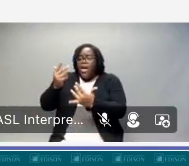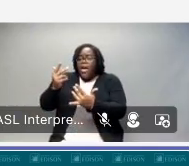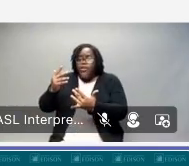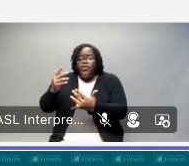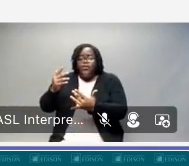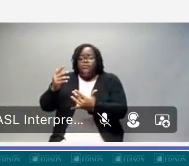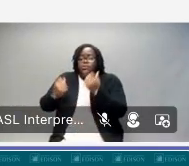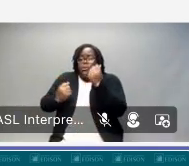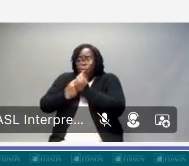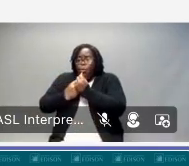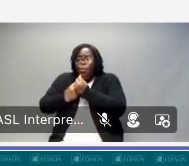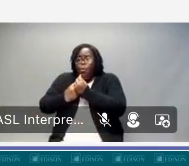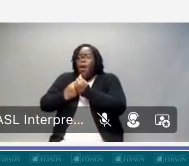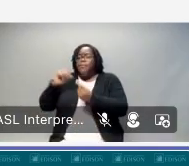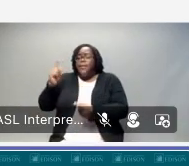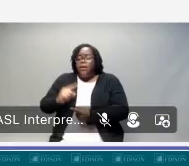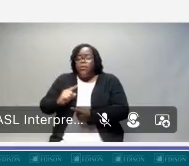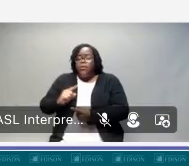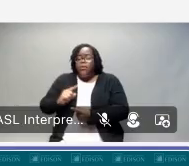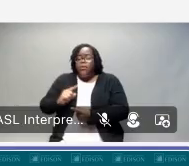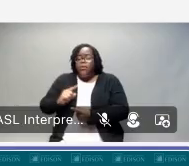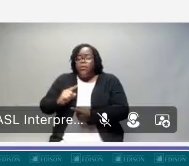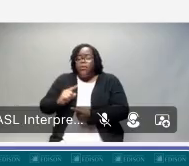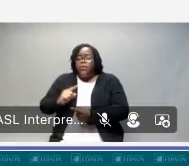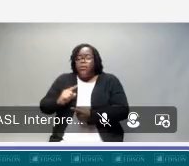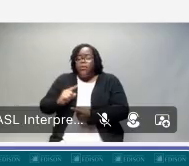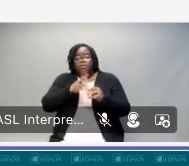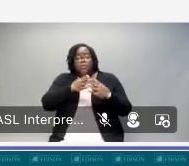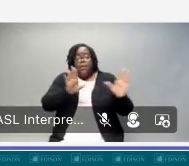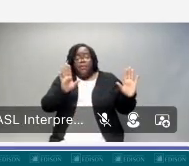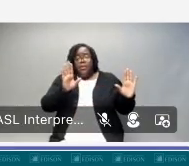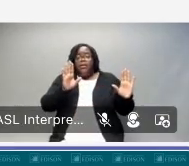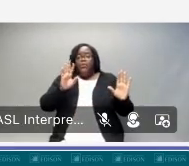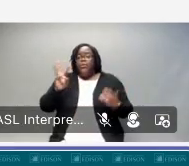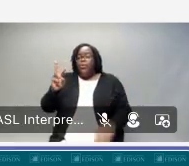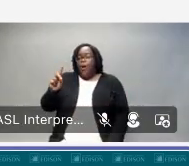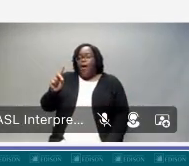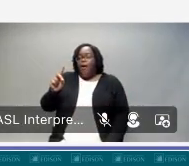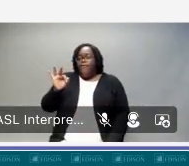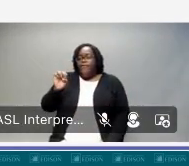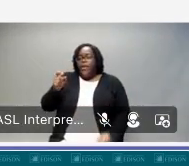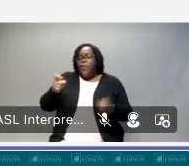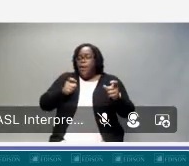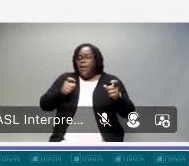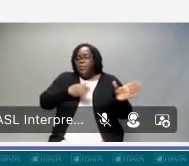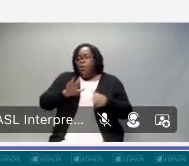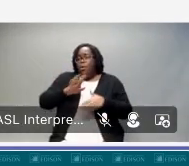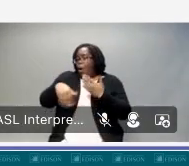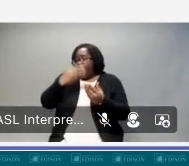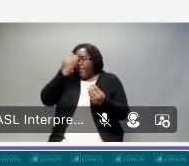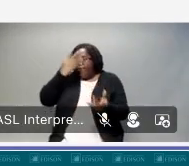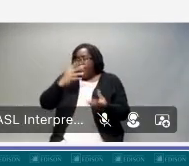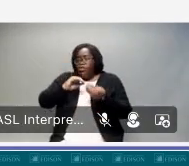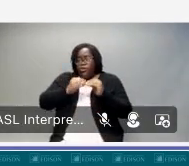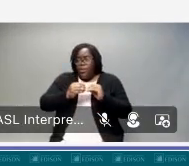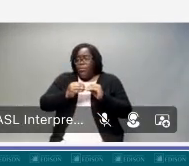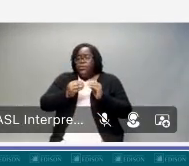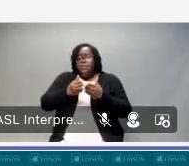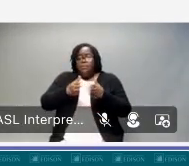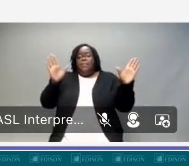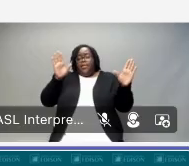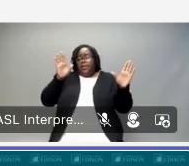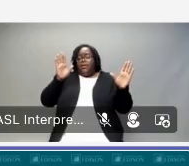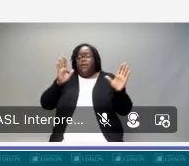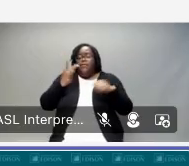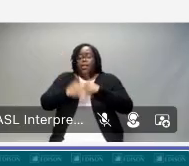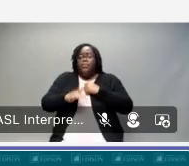that's publicly filed with the commission through our wildfire management plan. So all of that is public information. Why does